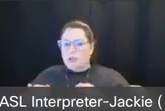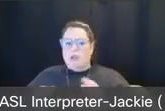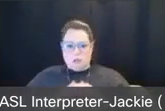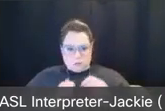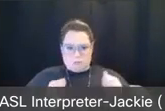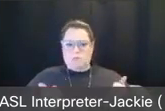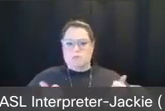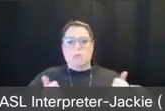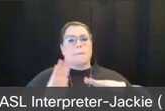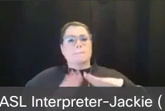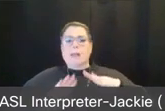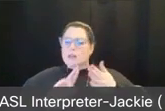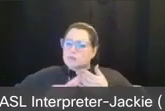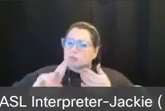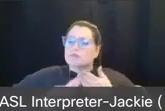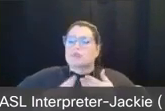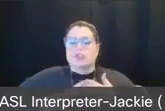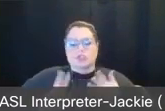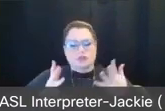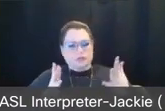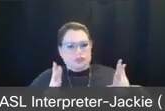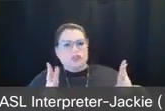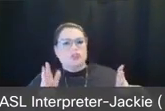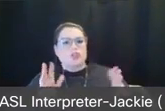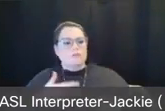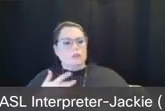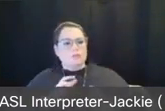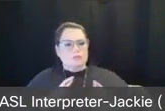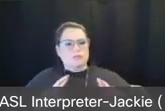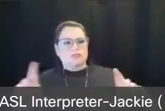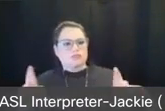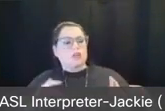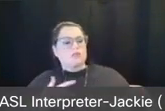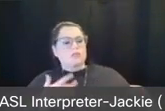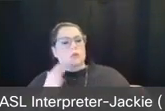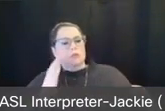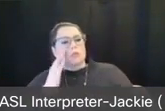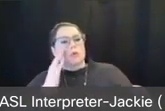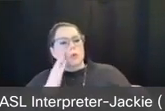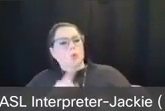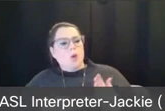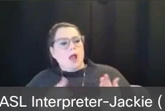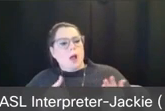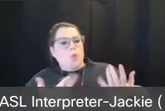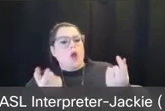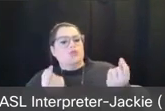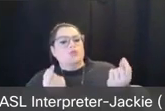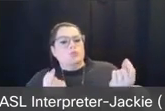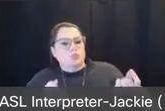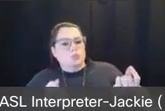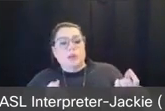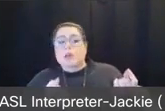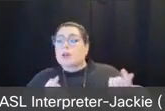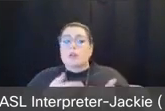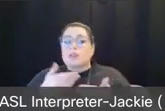some basic research into component materials, and you have a sense of what it is that you're going to do. So what should you